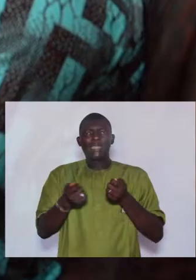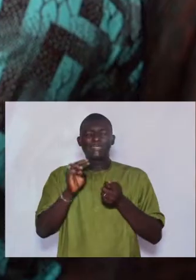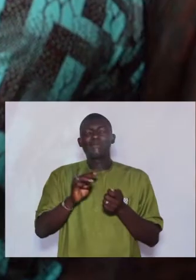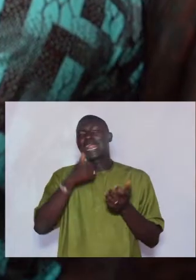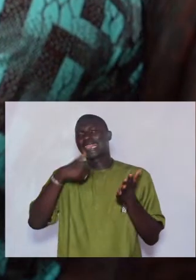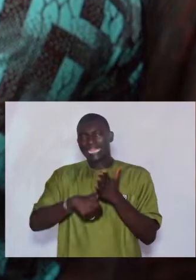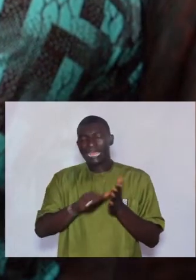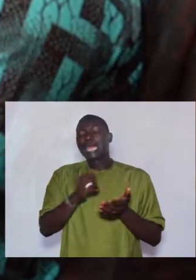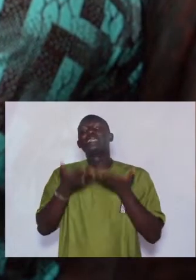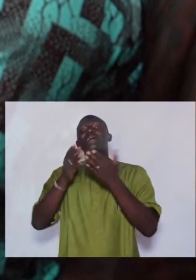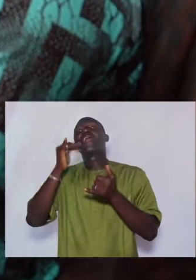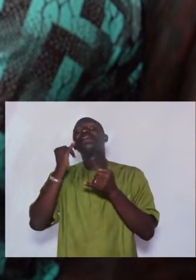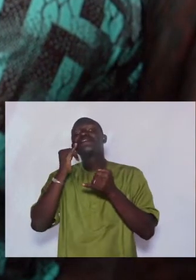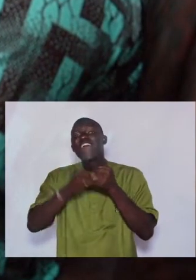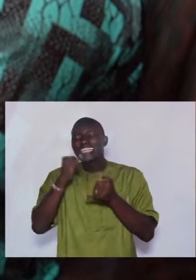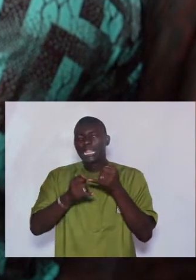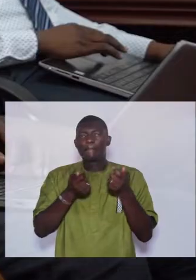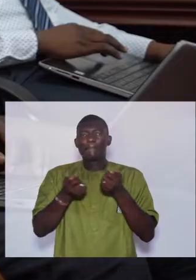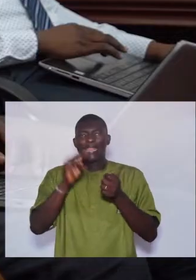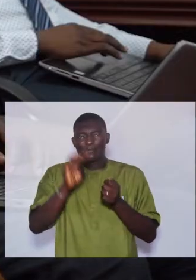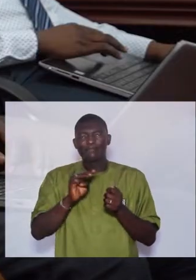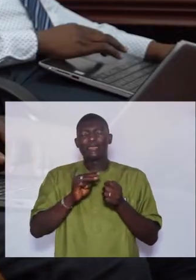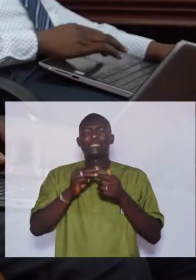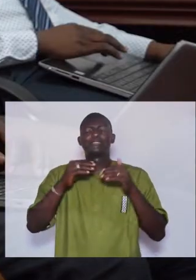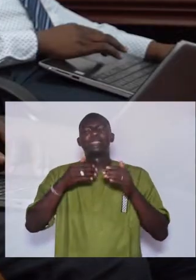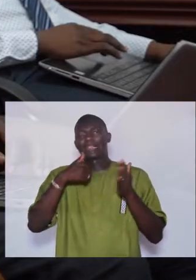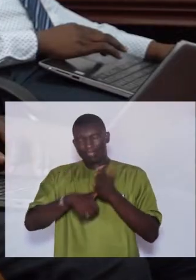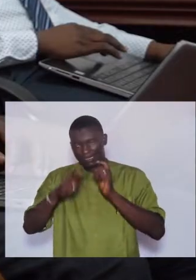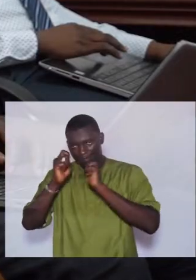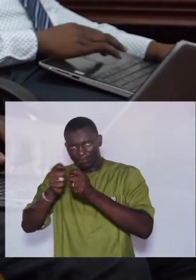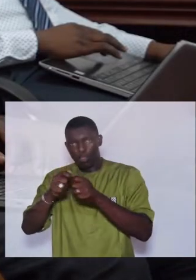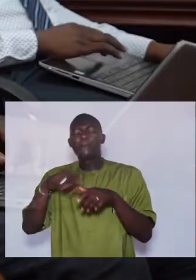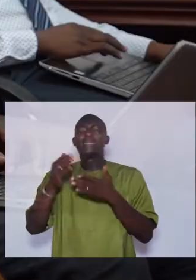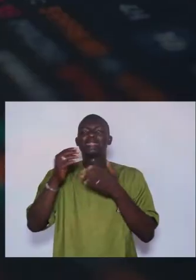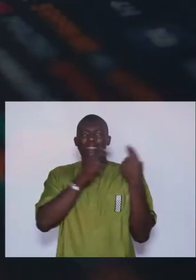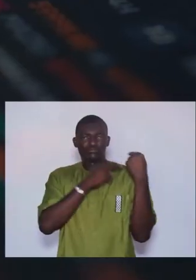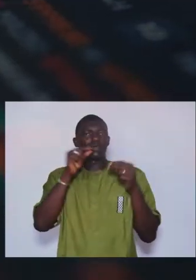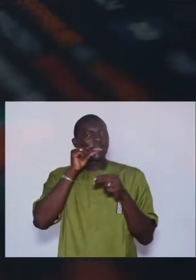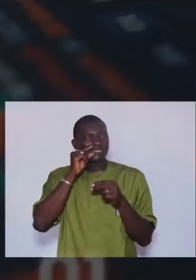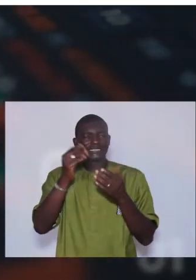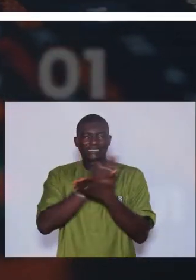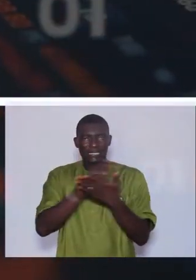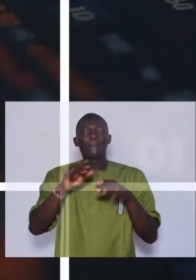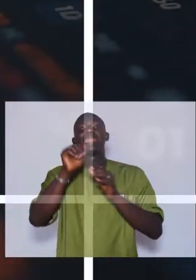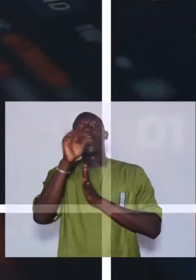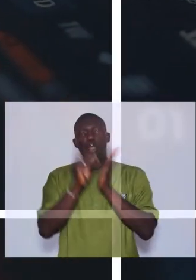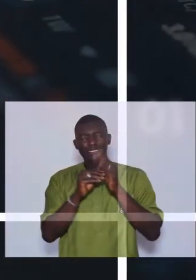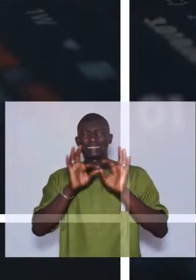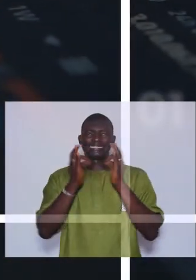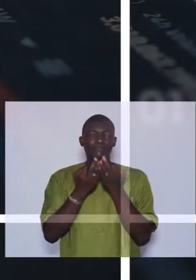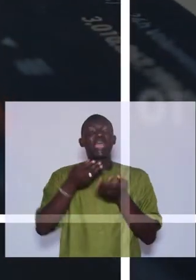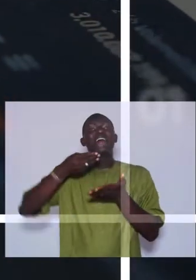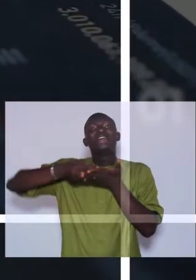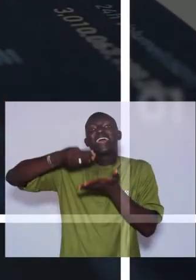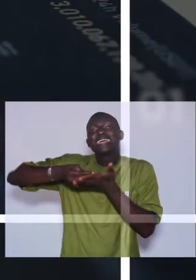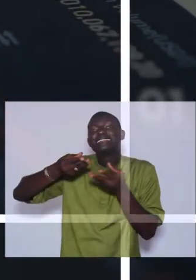final management report as per what is contained in the responses shared by the auditee. For financial audits, a separate